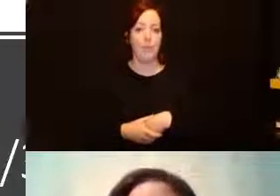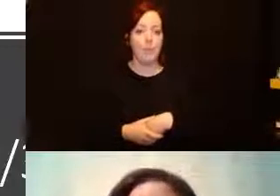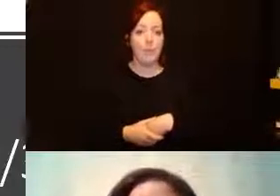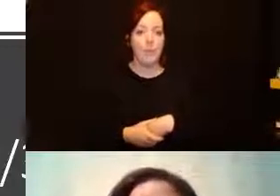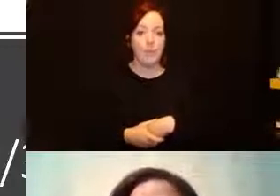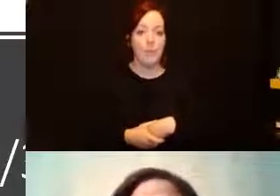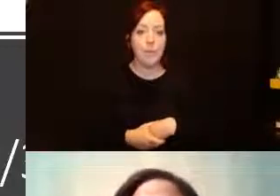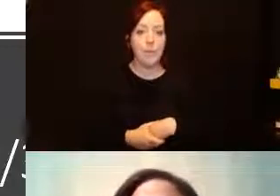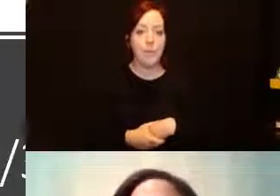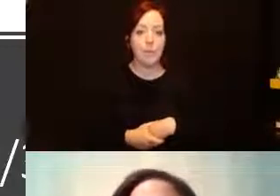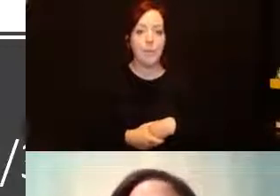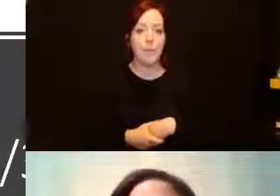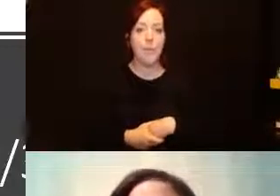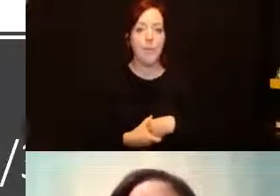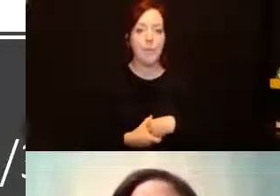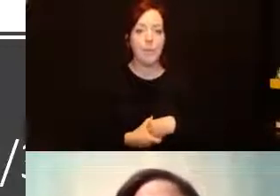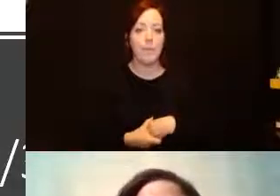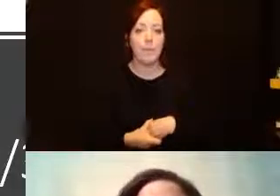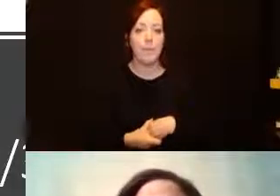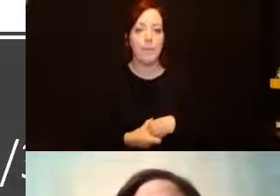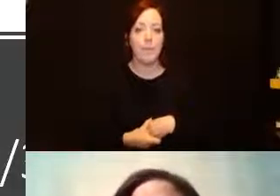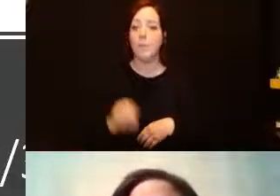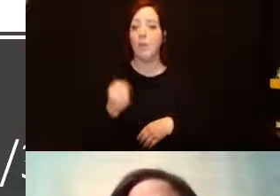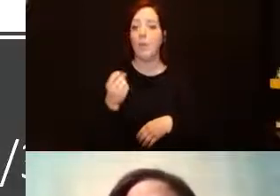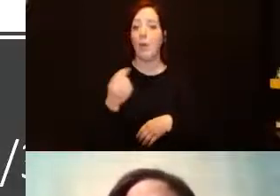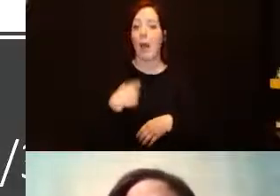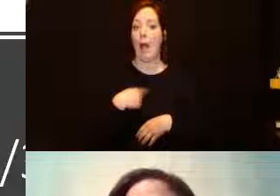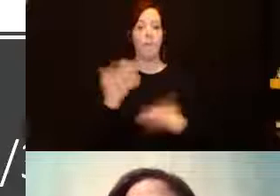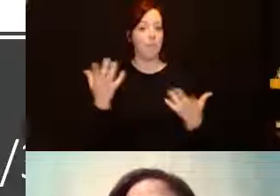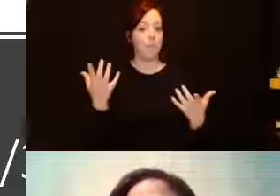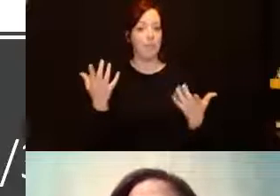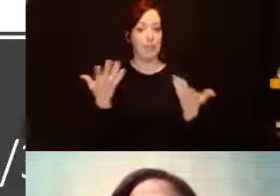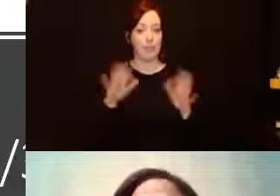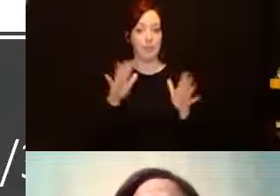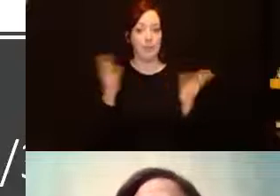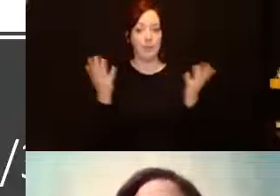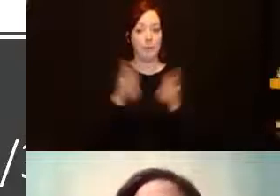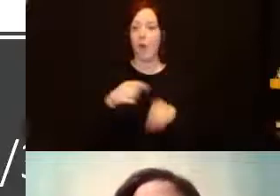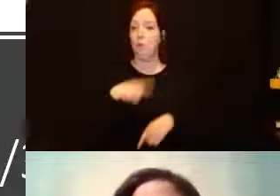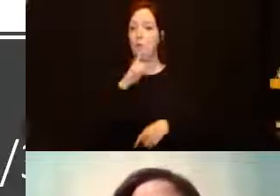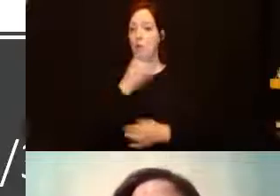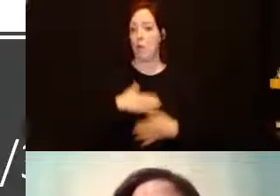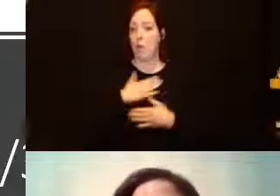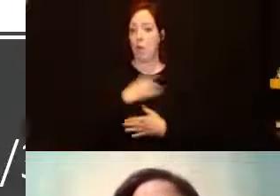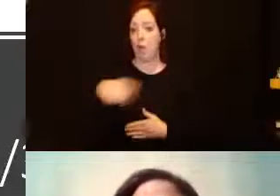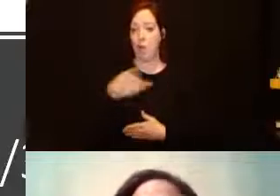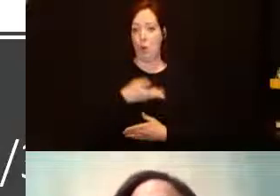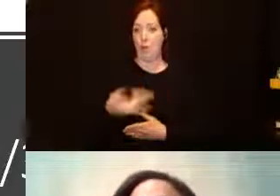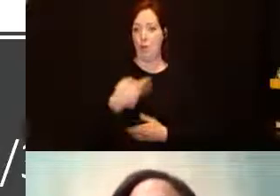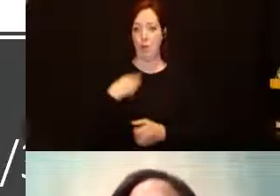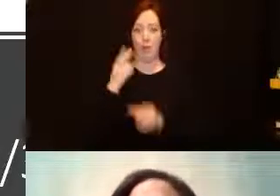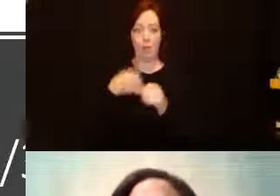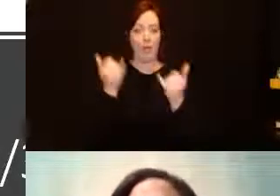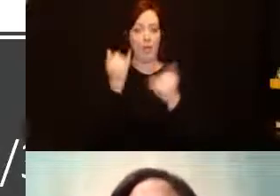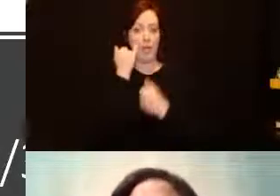Safe group, I really appreciate the opportunity of having been here with you to give us this information